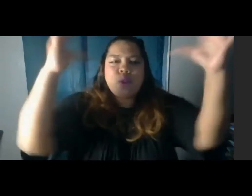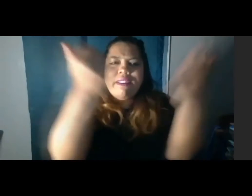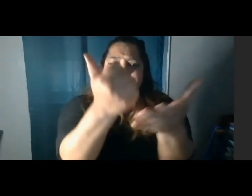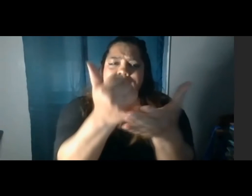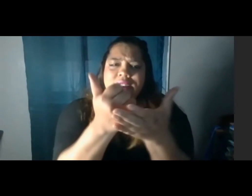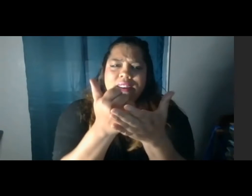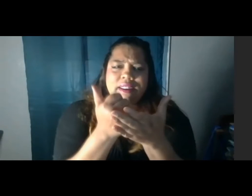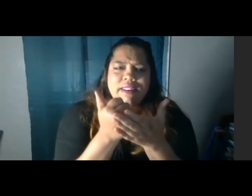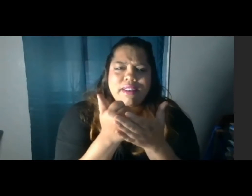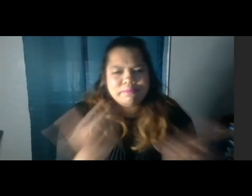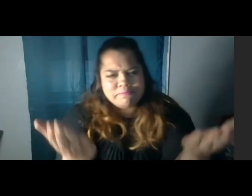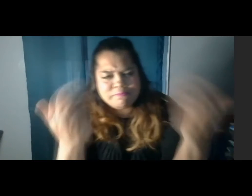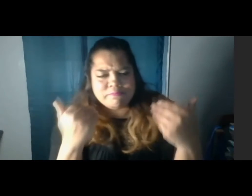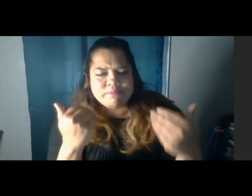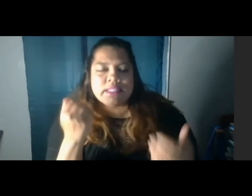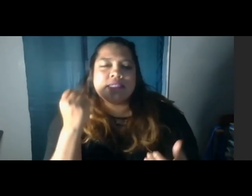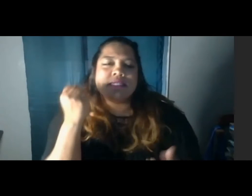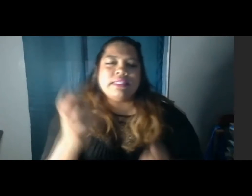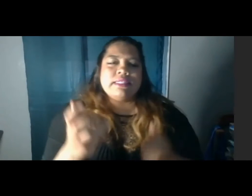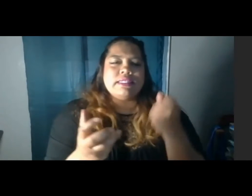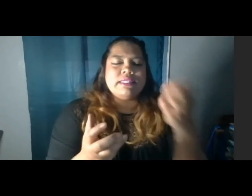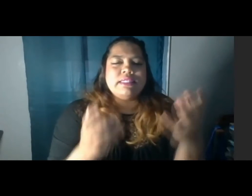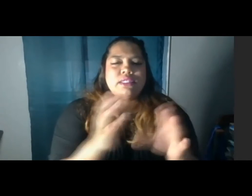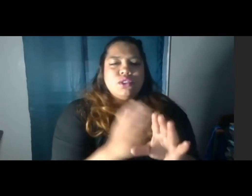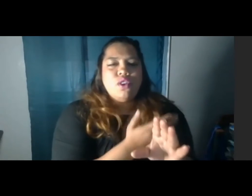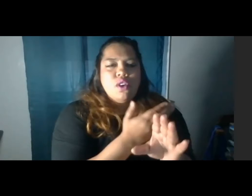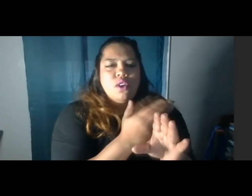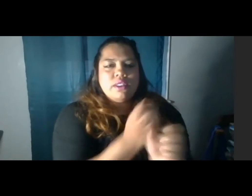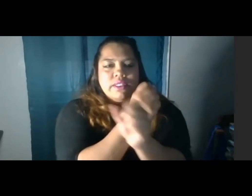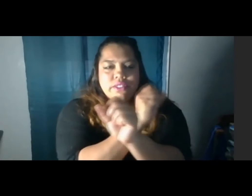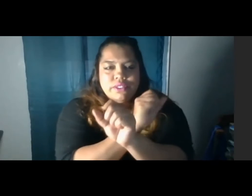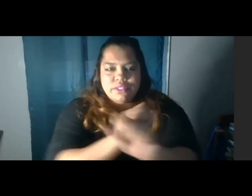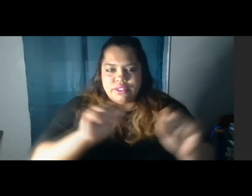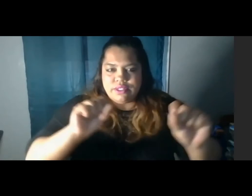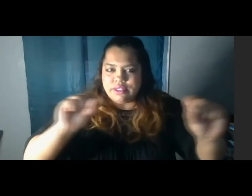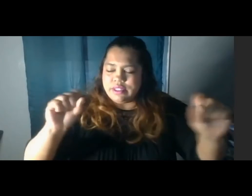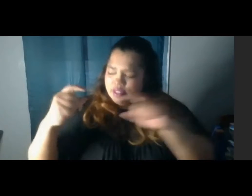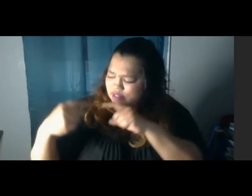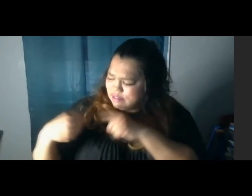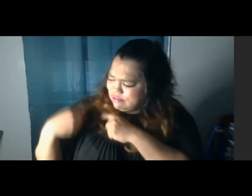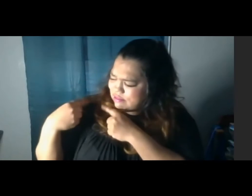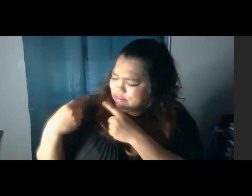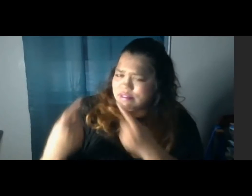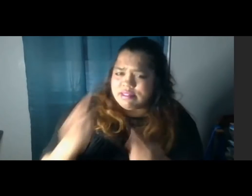sing these songs of freedom? That's all